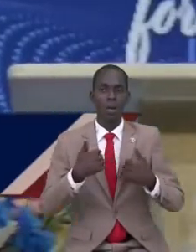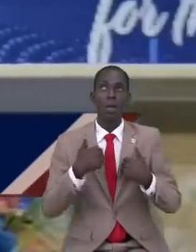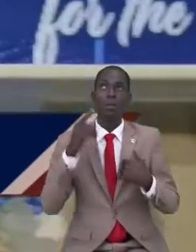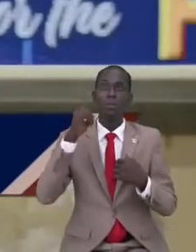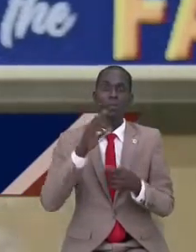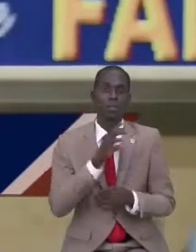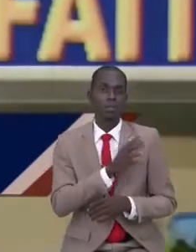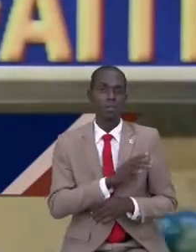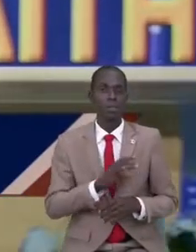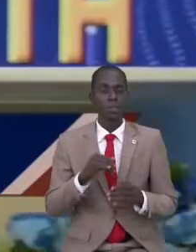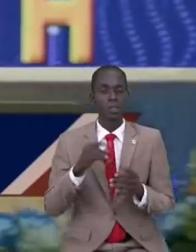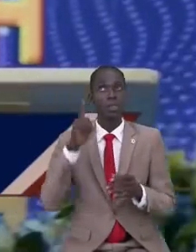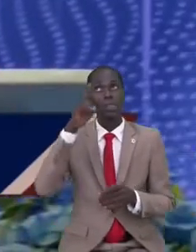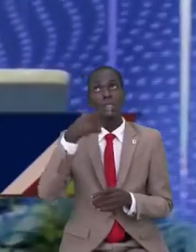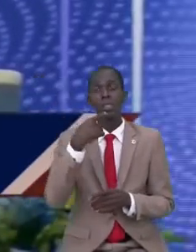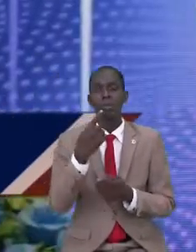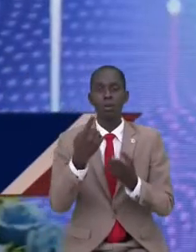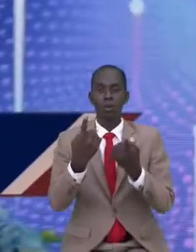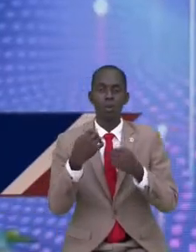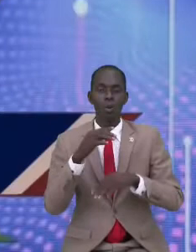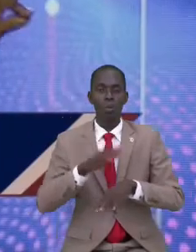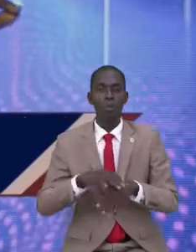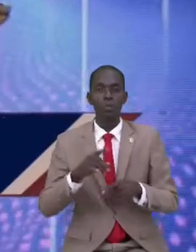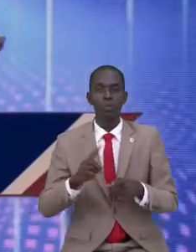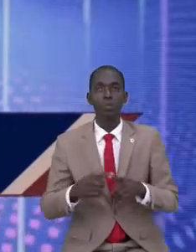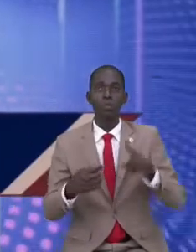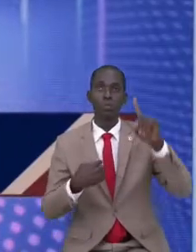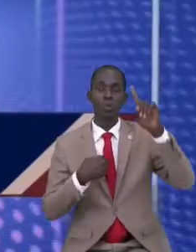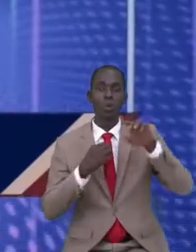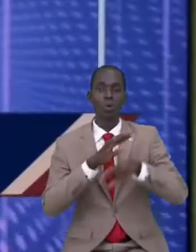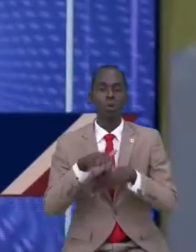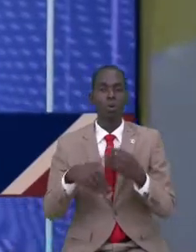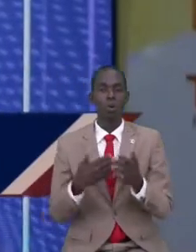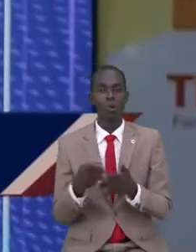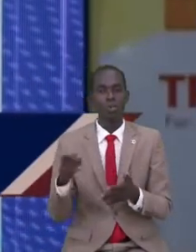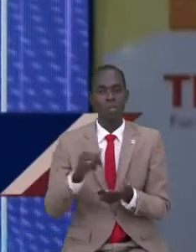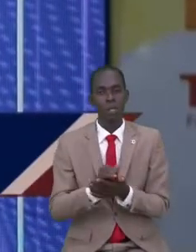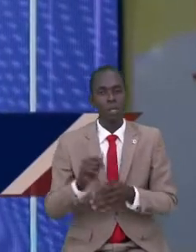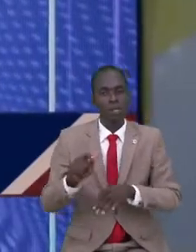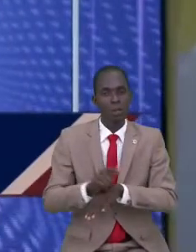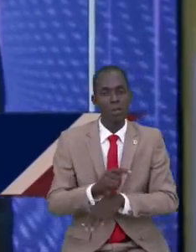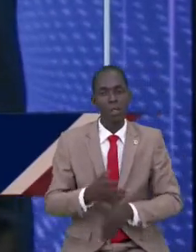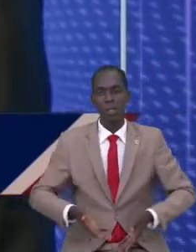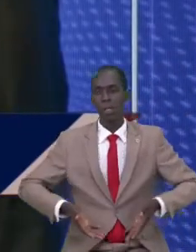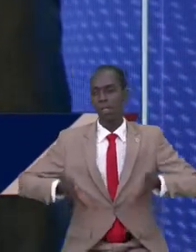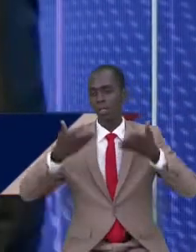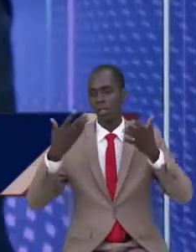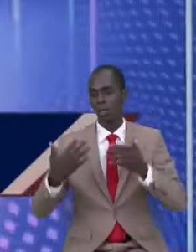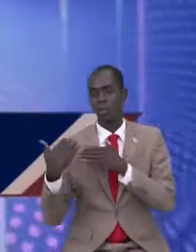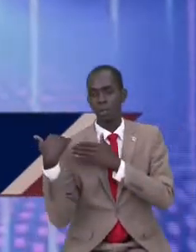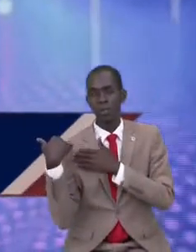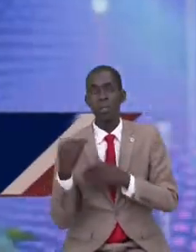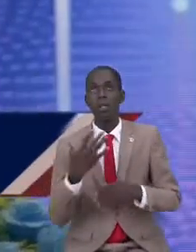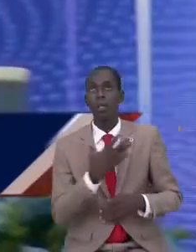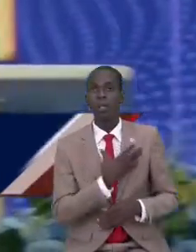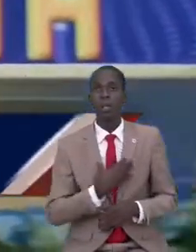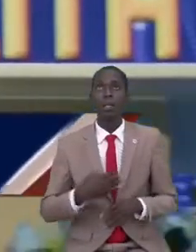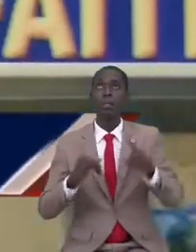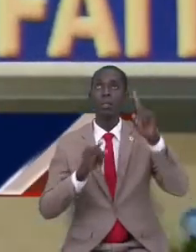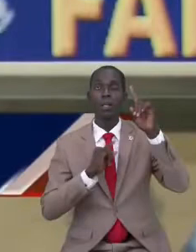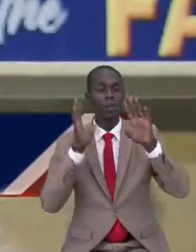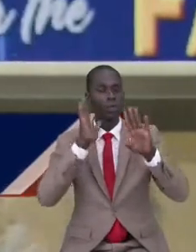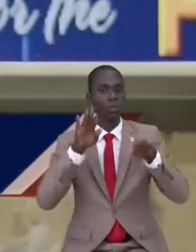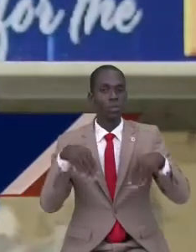says, come unto me, all ye that labor and are heavy laden, and I will give you rest. And then it says, take